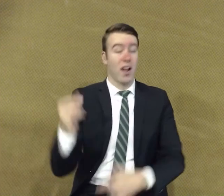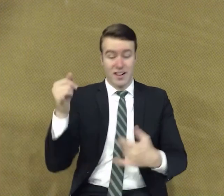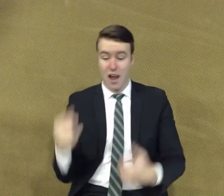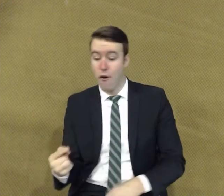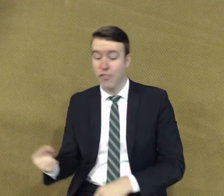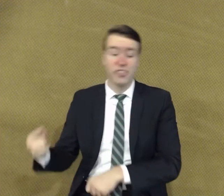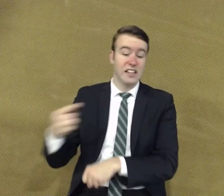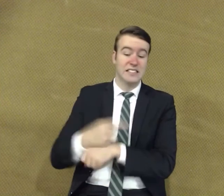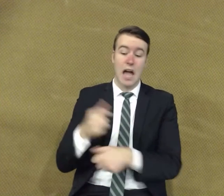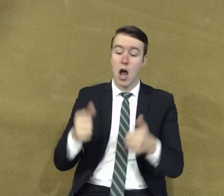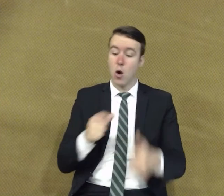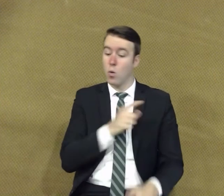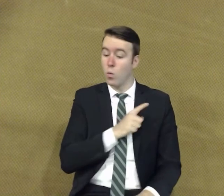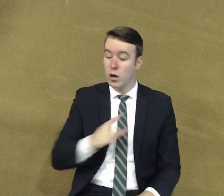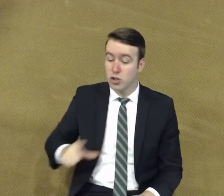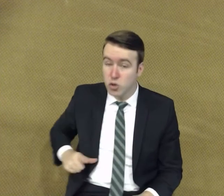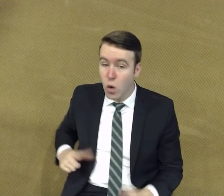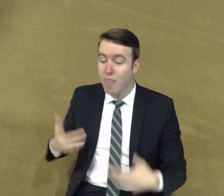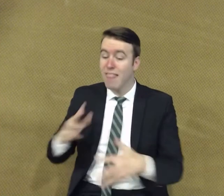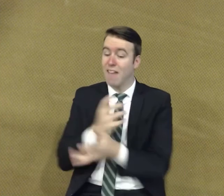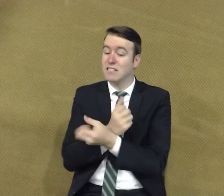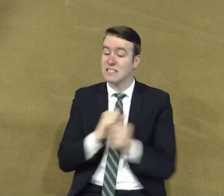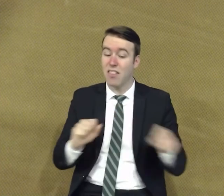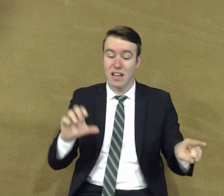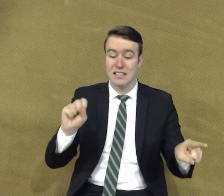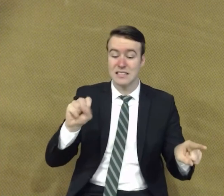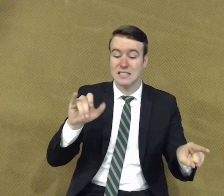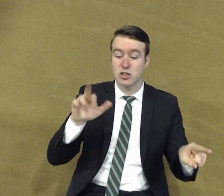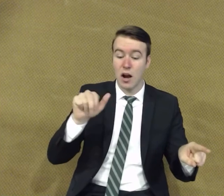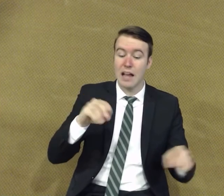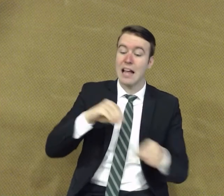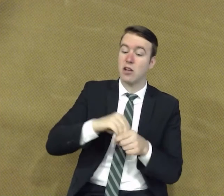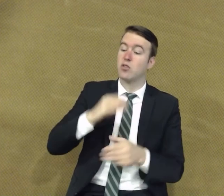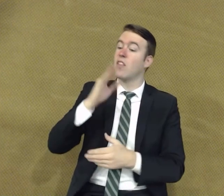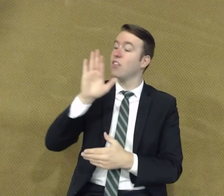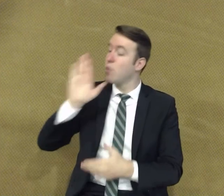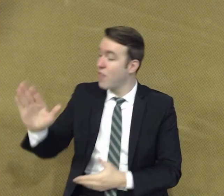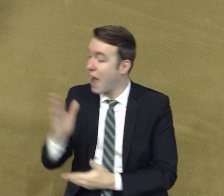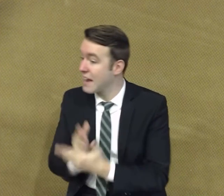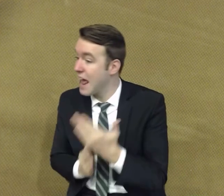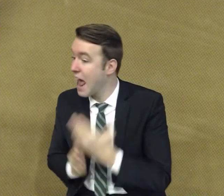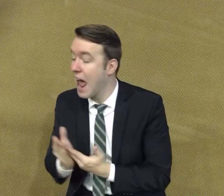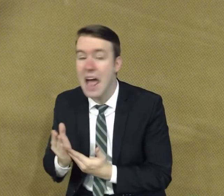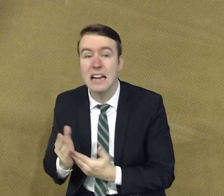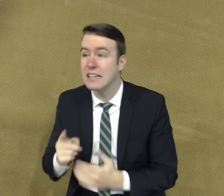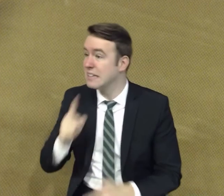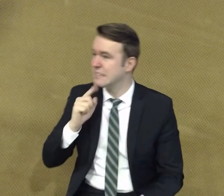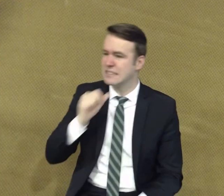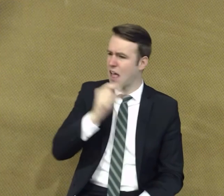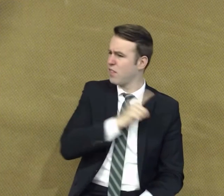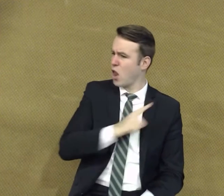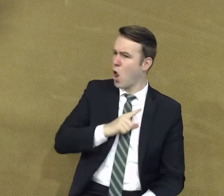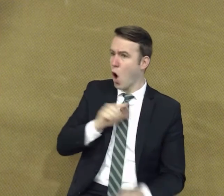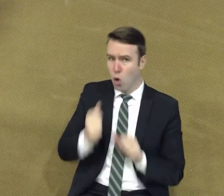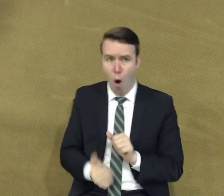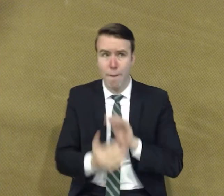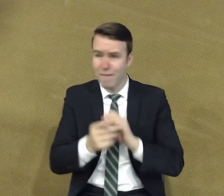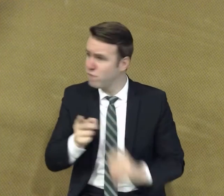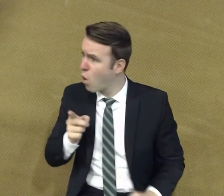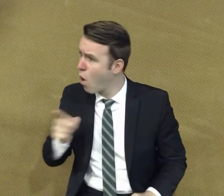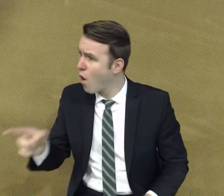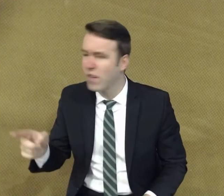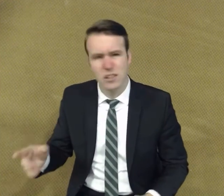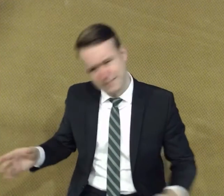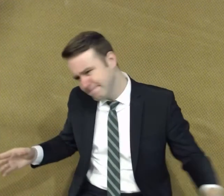day in which the Lord hath delivered Sisera into thine hand. Is not the Lord gone out before thee?